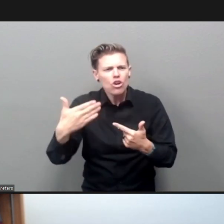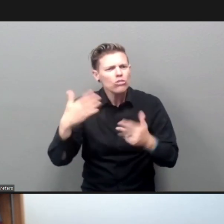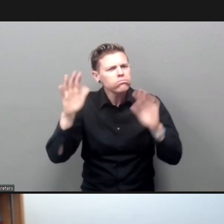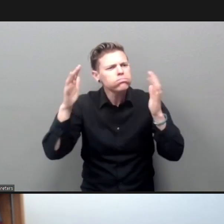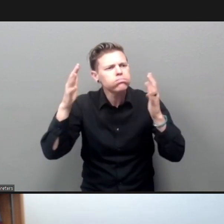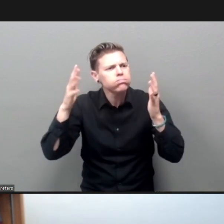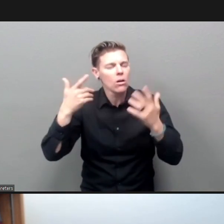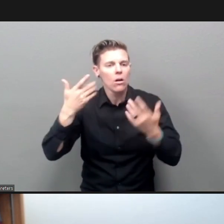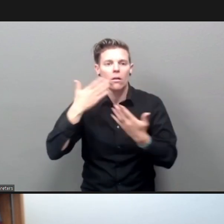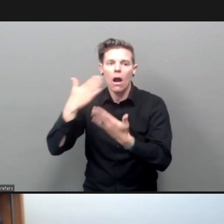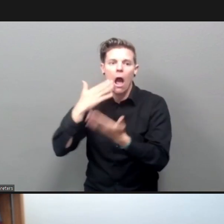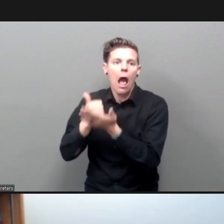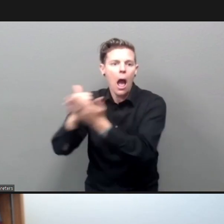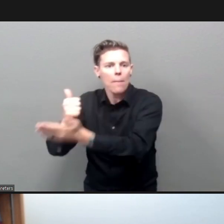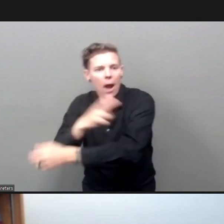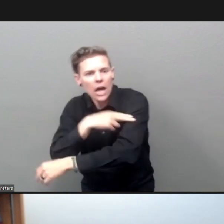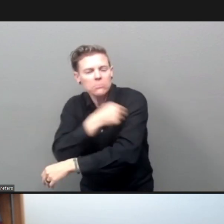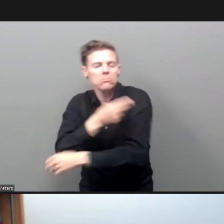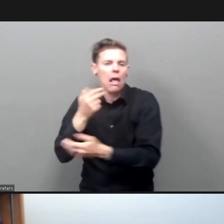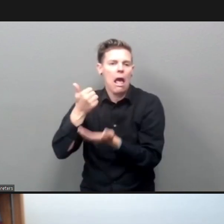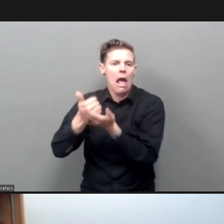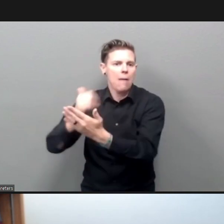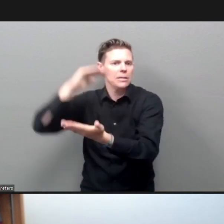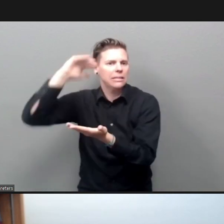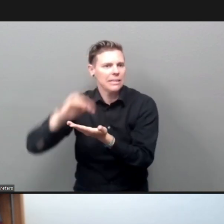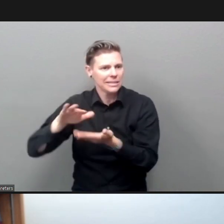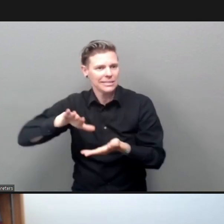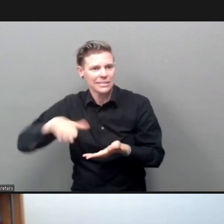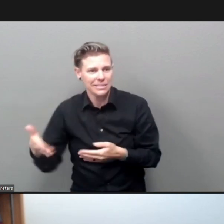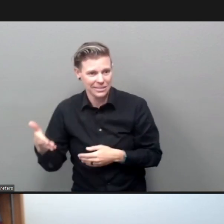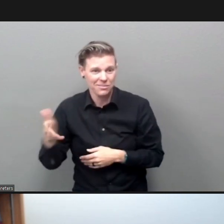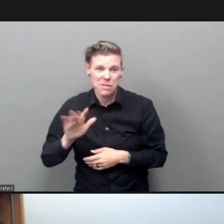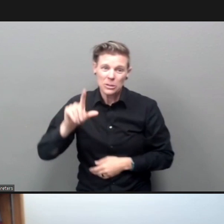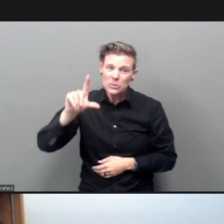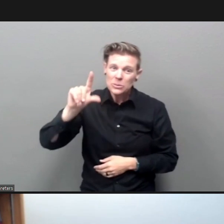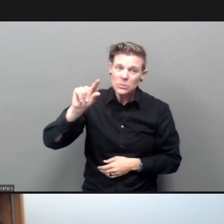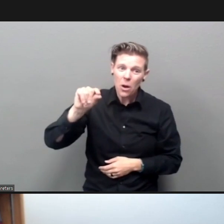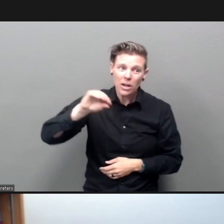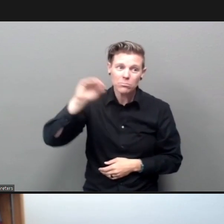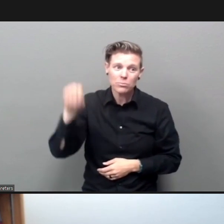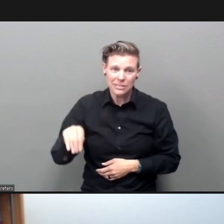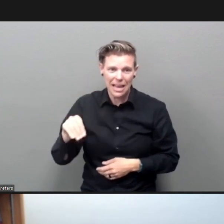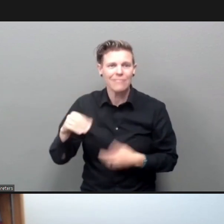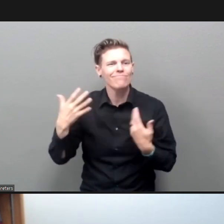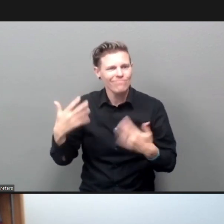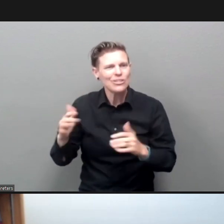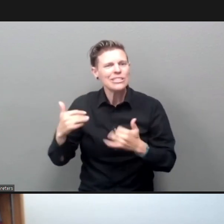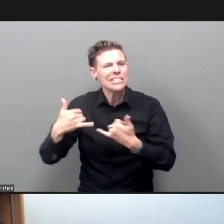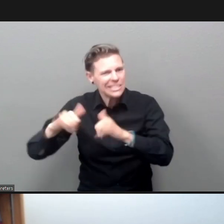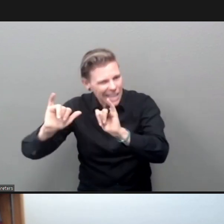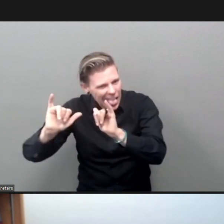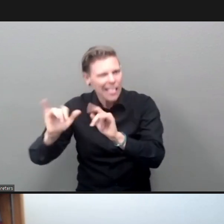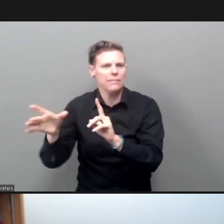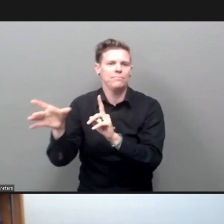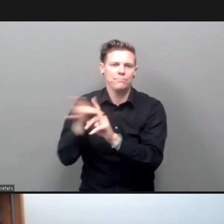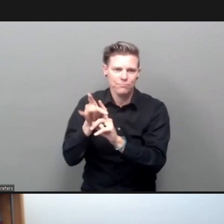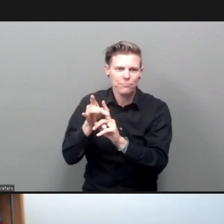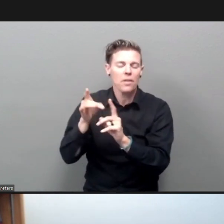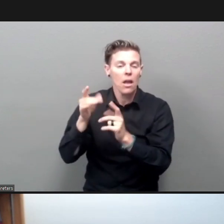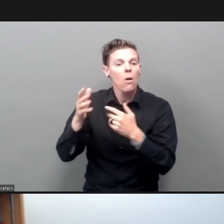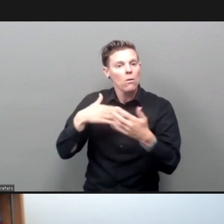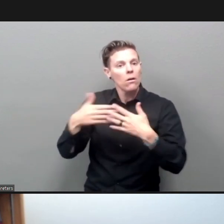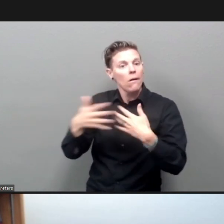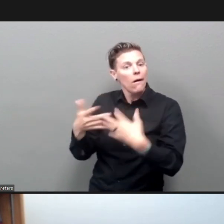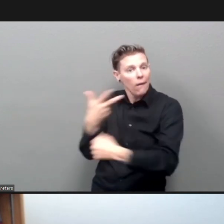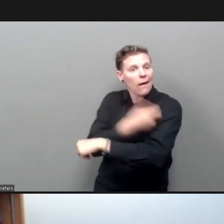seeing 20% of our cases now in vaccinated individuals. So I would say 2 weeks after the